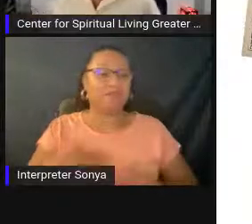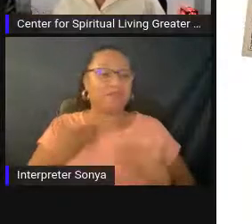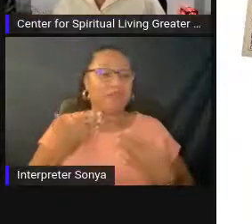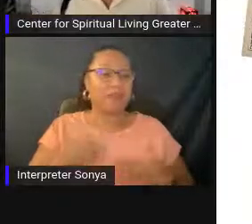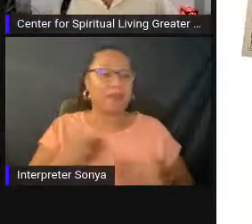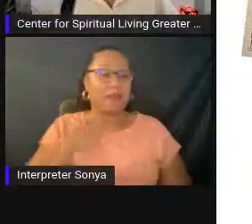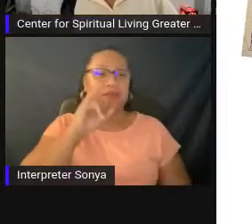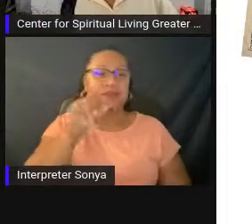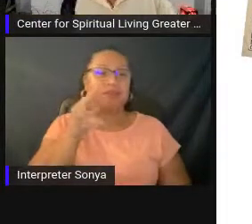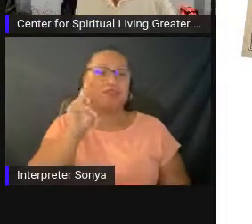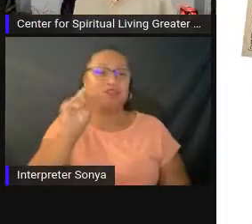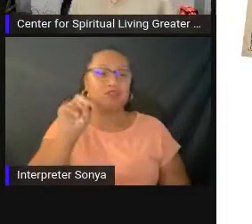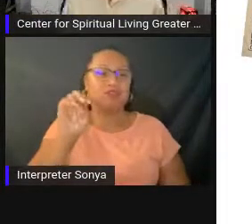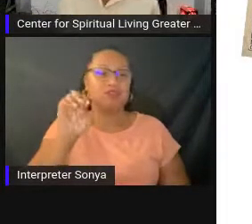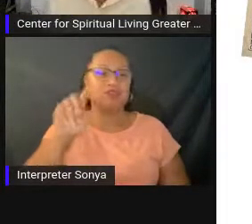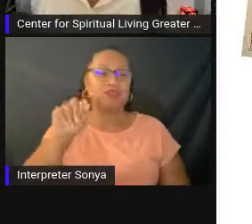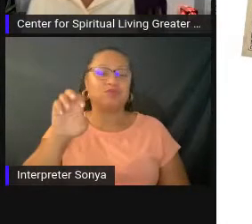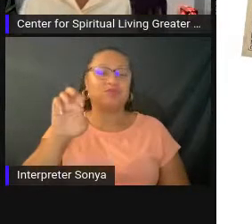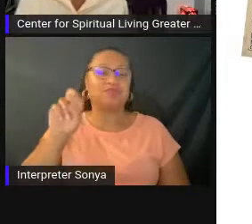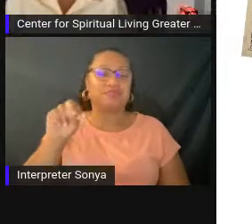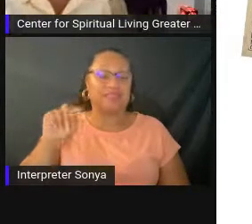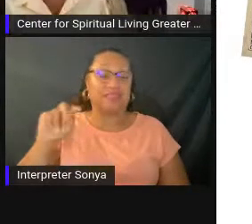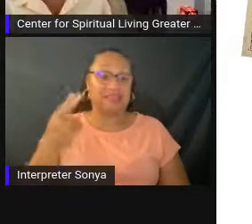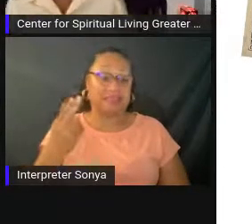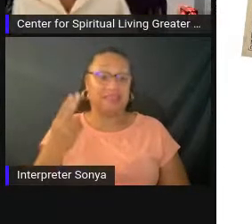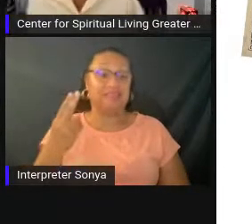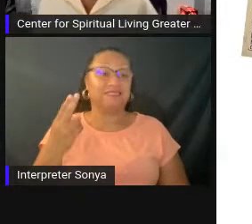Happy Juneteenth.